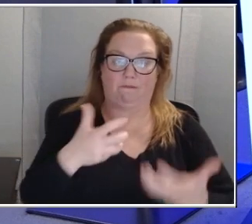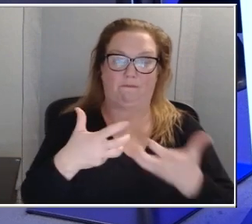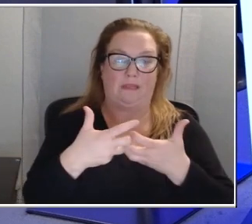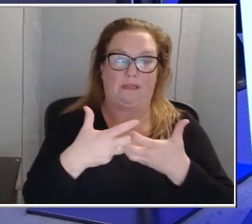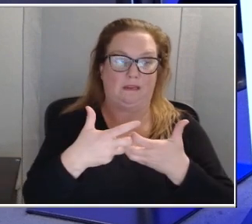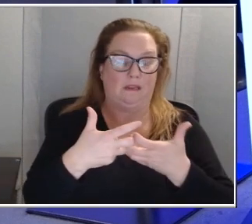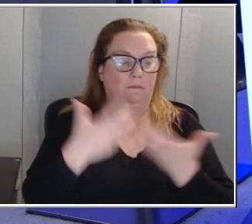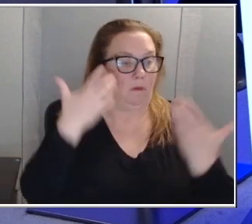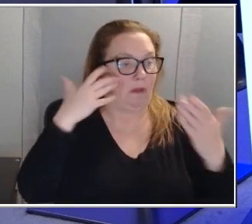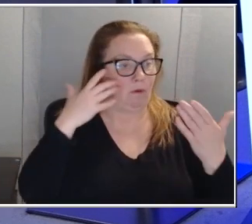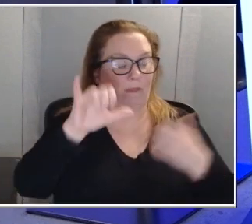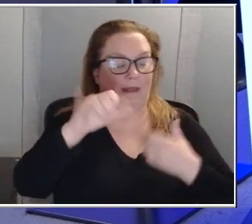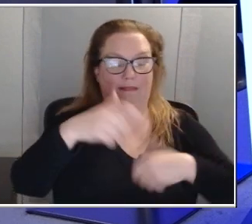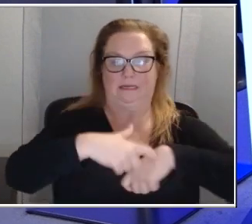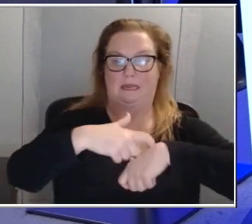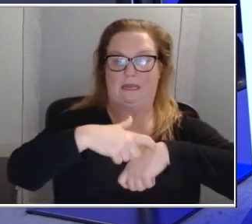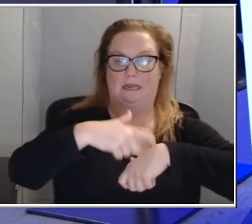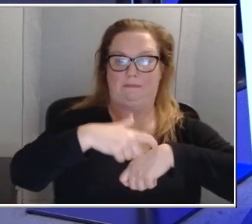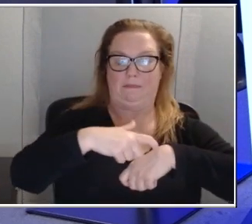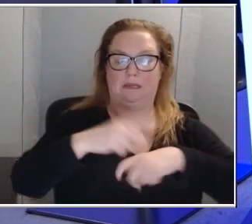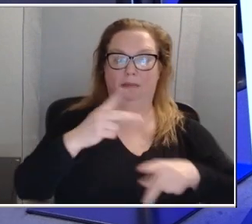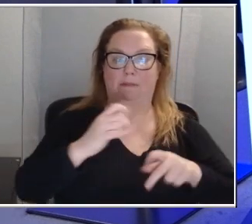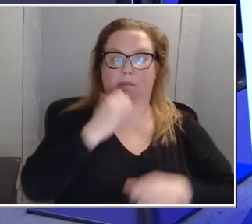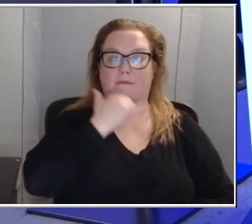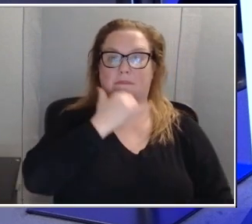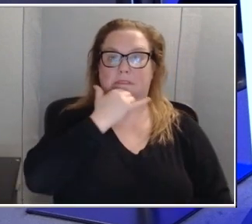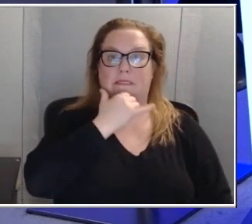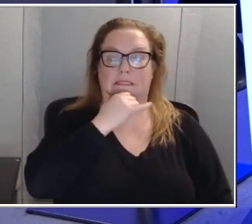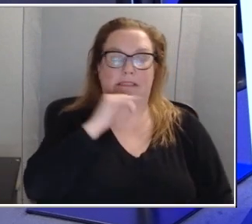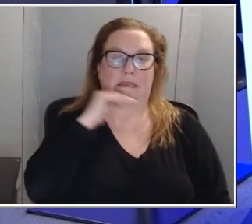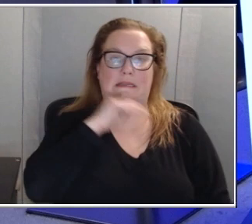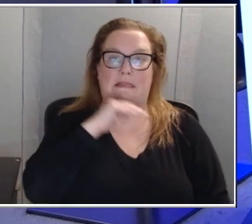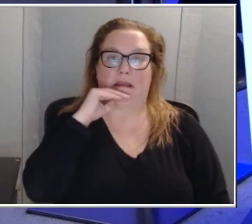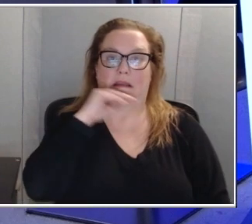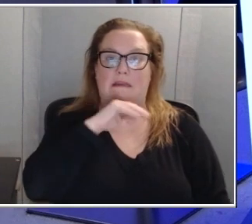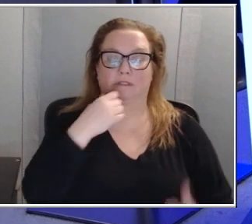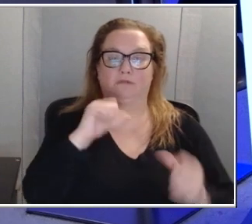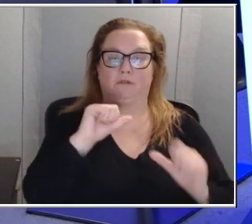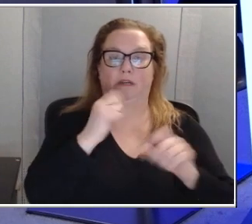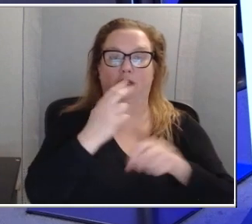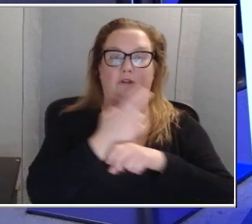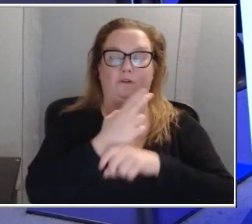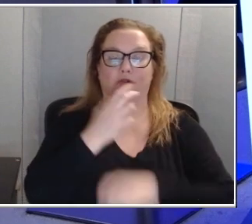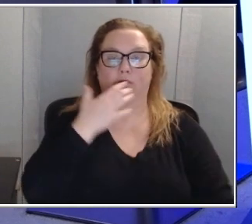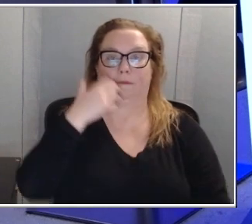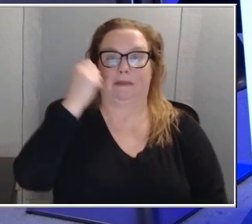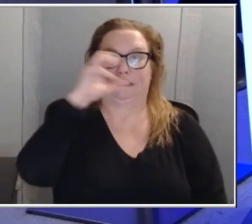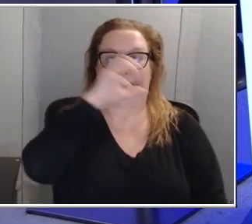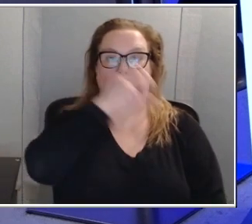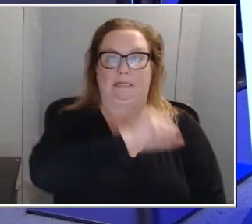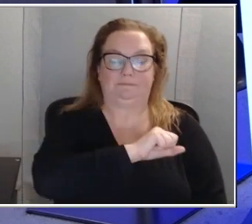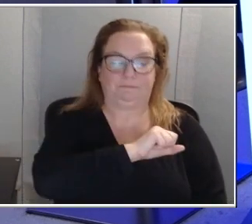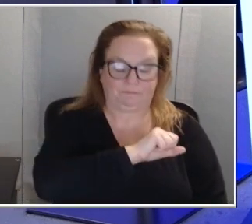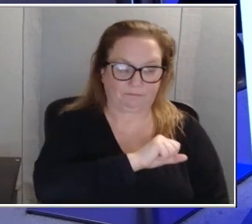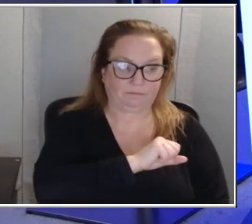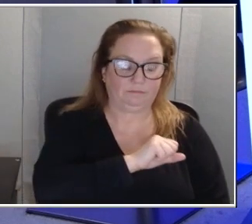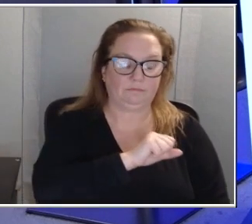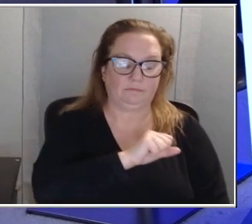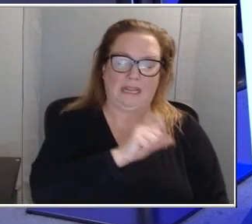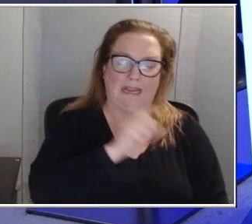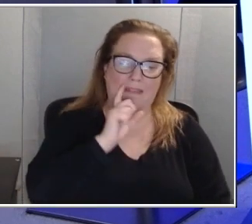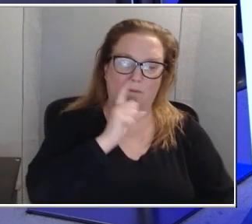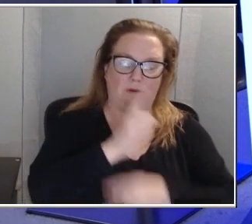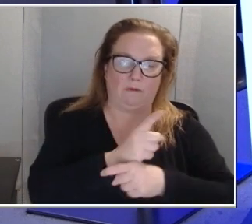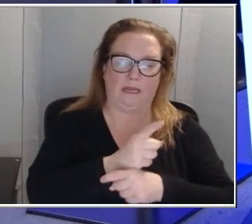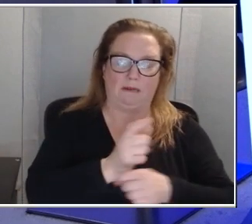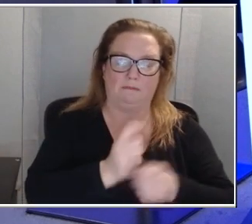we had. People mistook that for lying. That's not lying. That's trying to use your best guess. But you know what? I think we were right a lot of the time. You